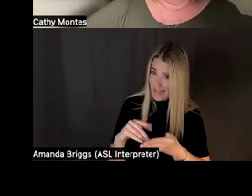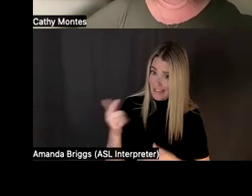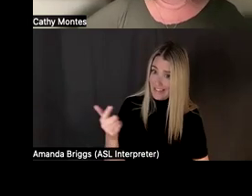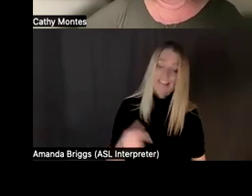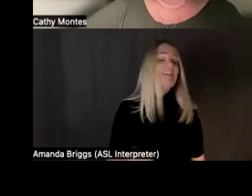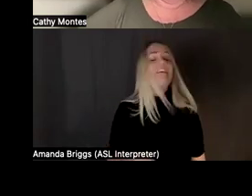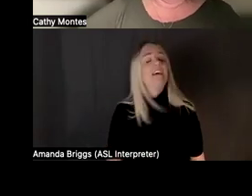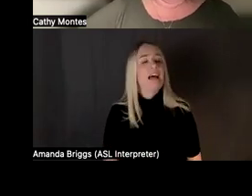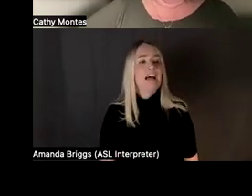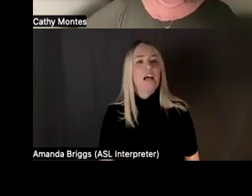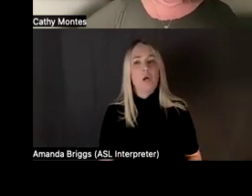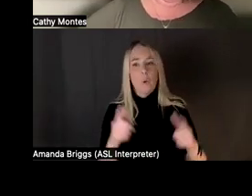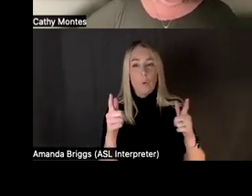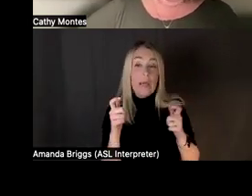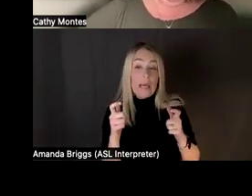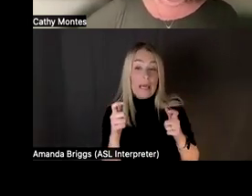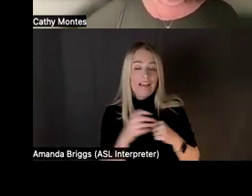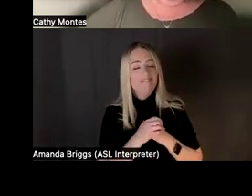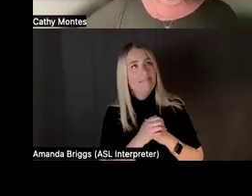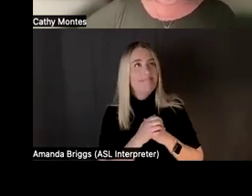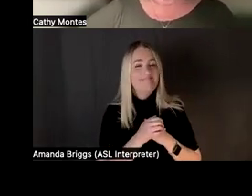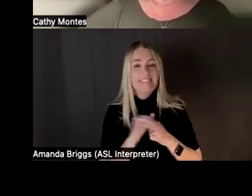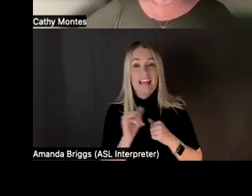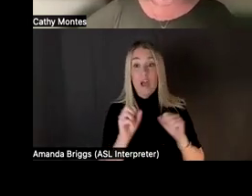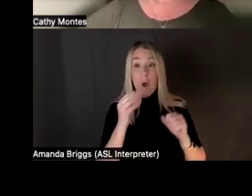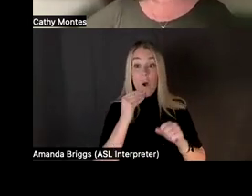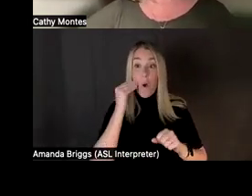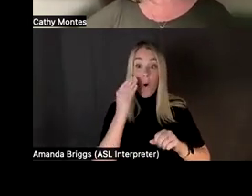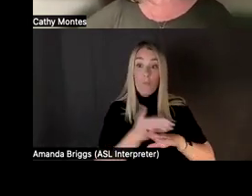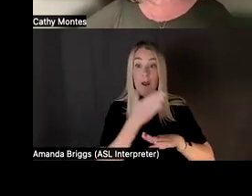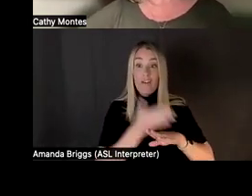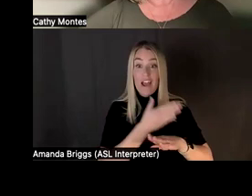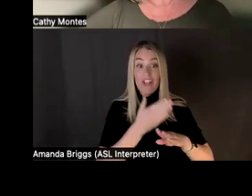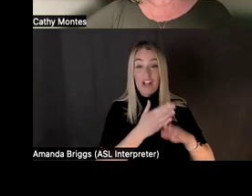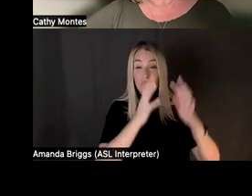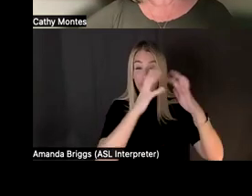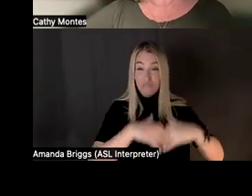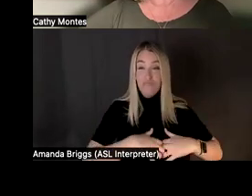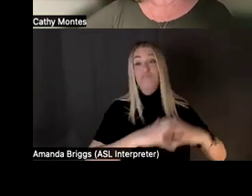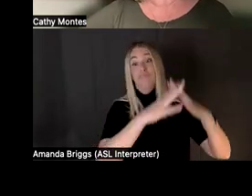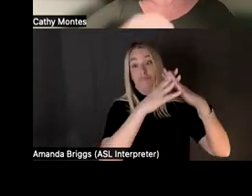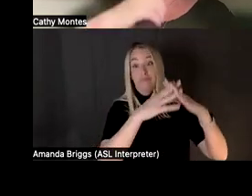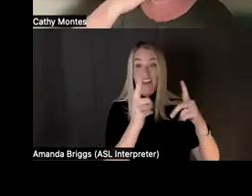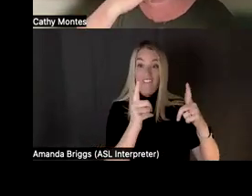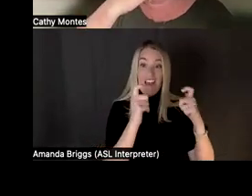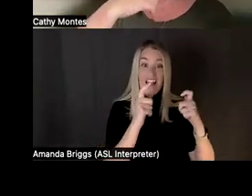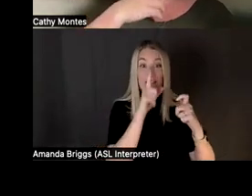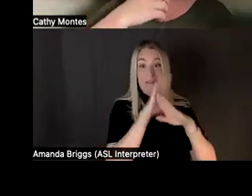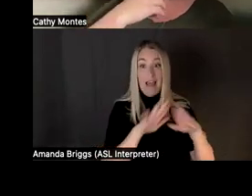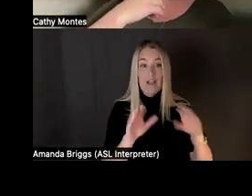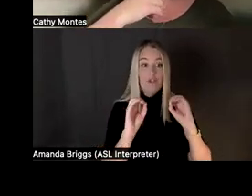Quick, that's a little bit like saying, can we do home renovations that are fast, silent, and with no